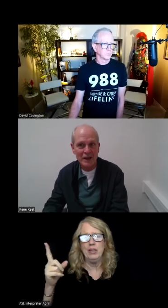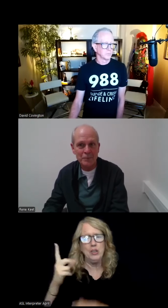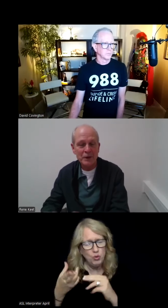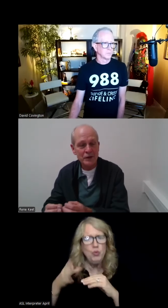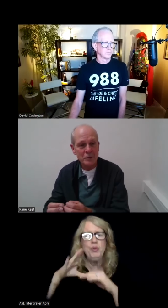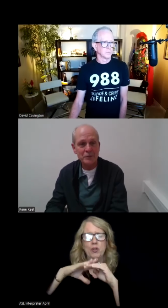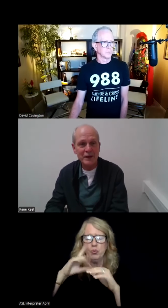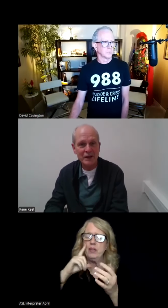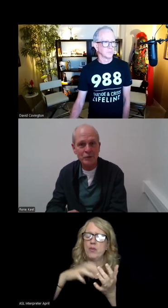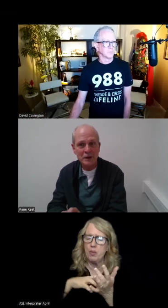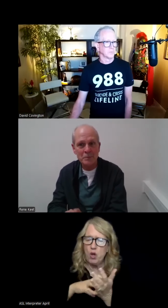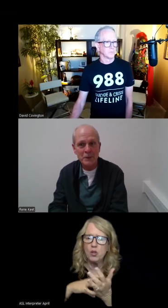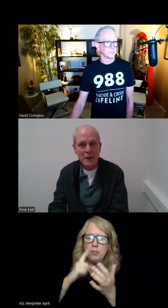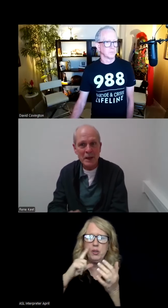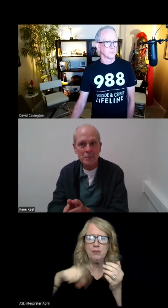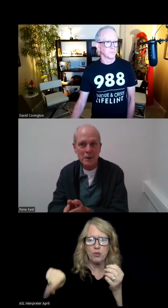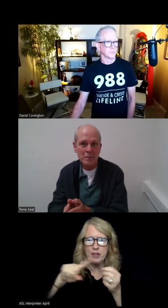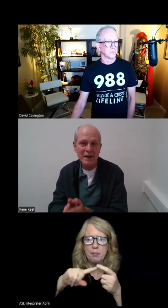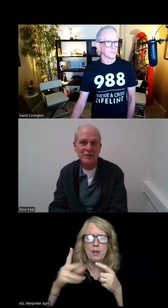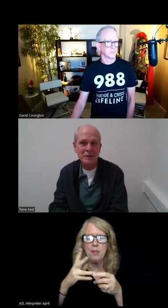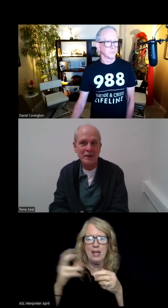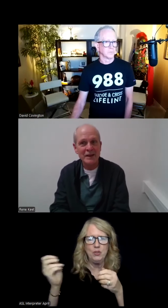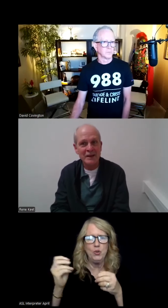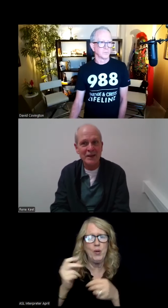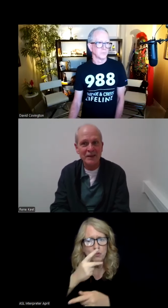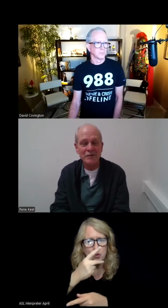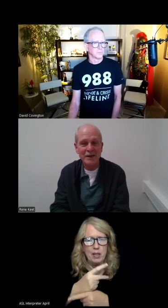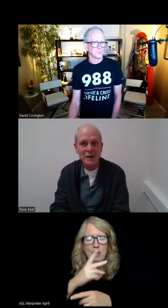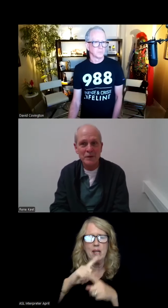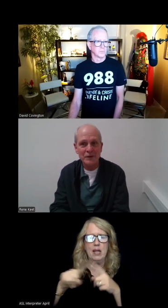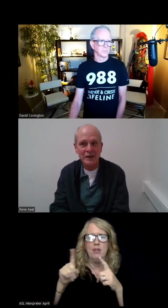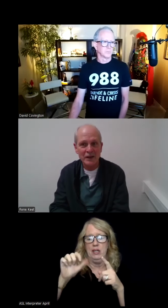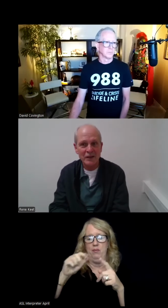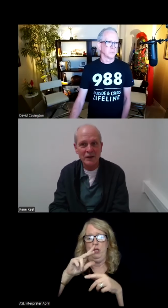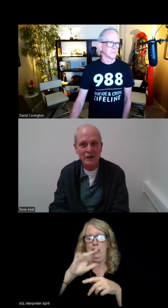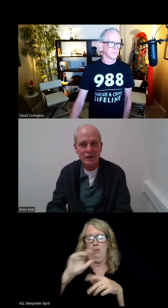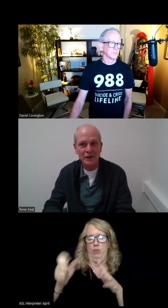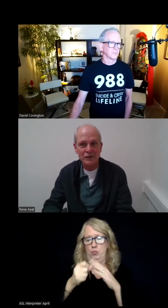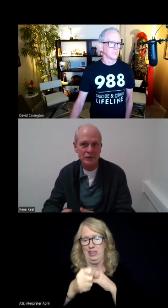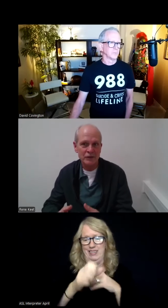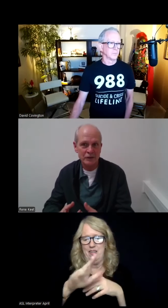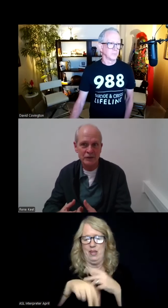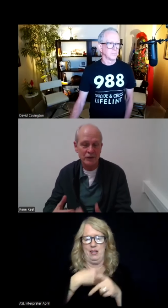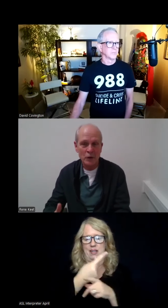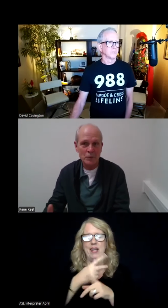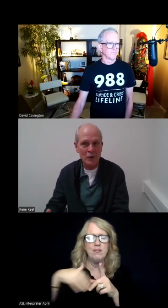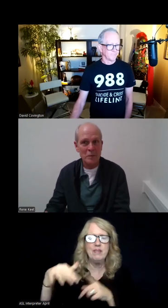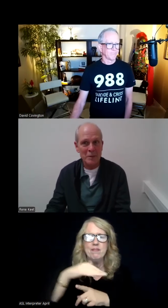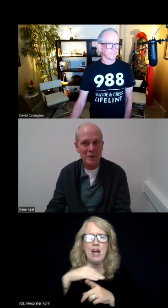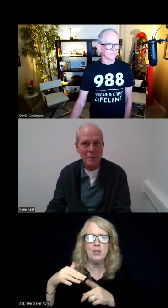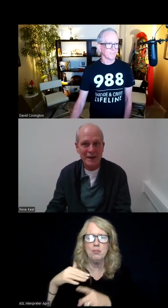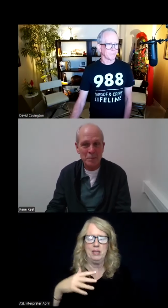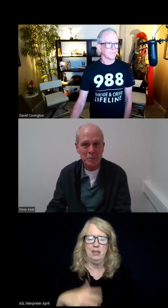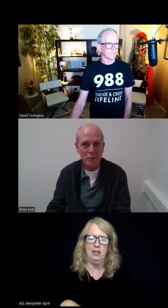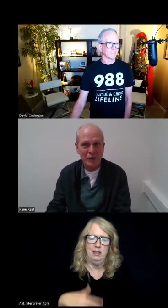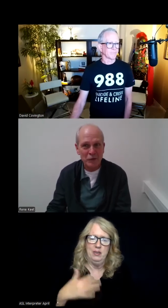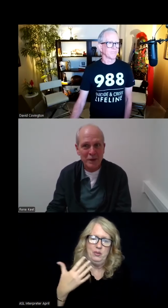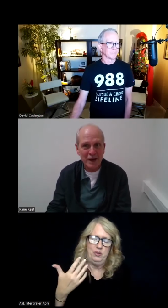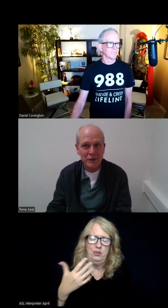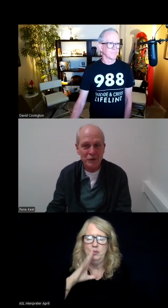do think you must be careful in placing them in that environment, and that there's only maybe that